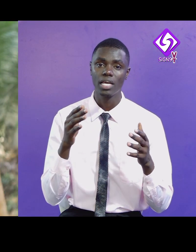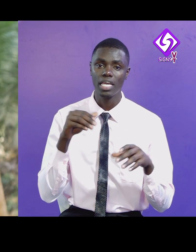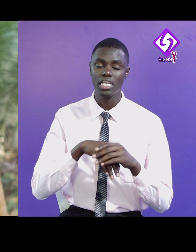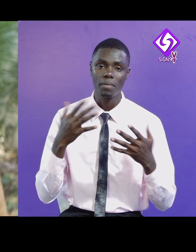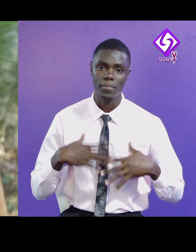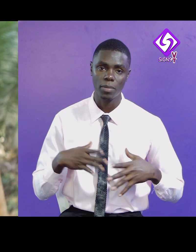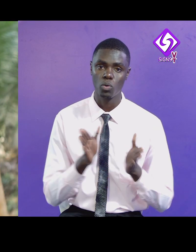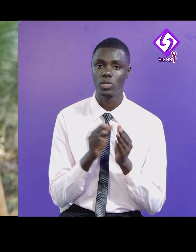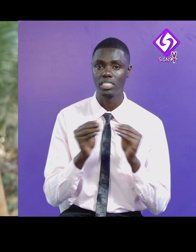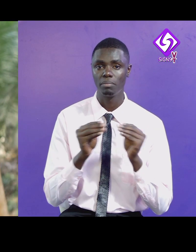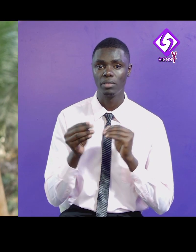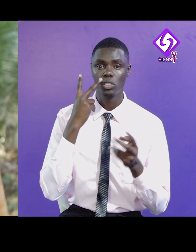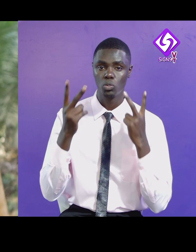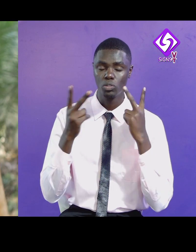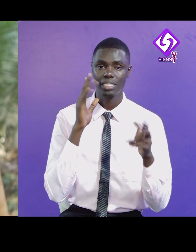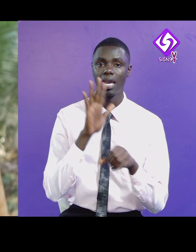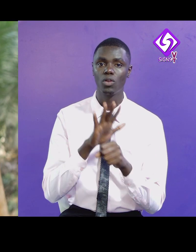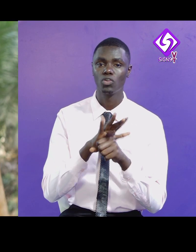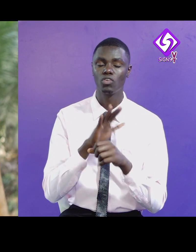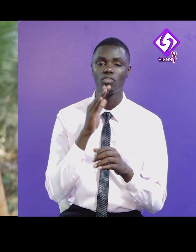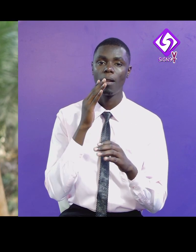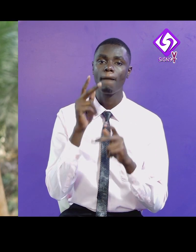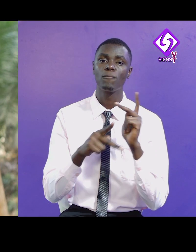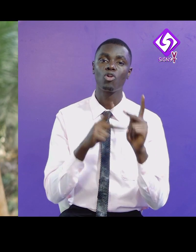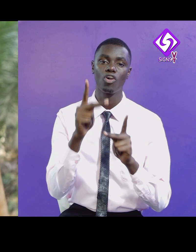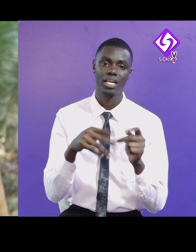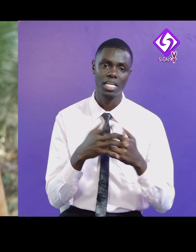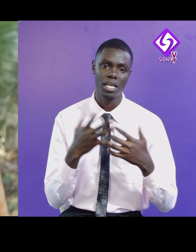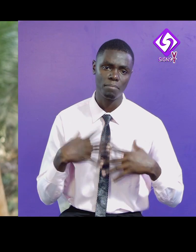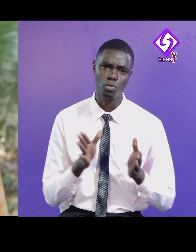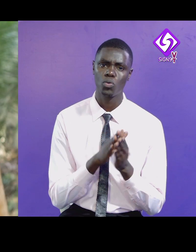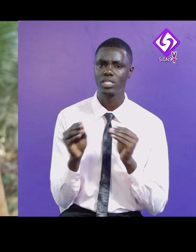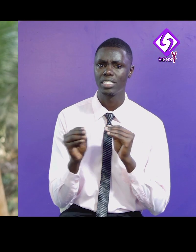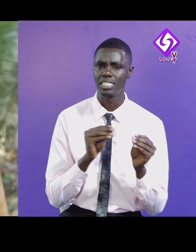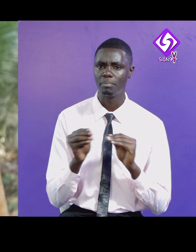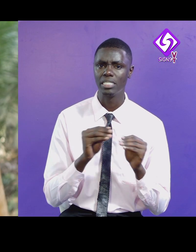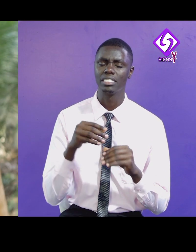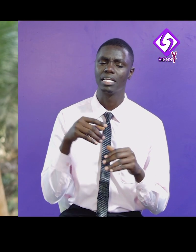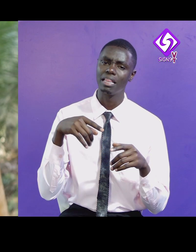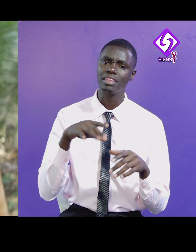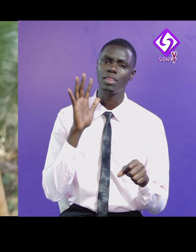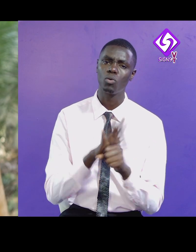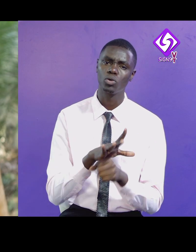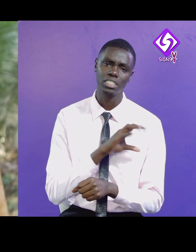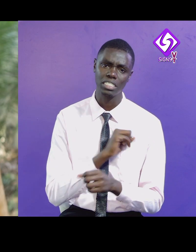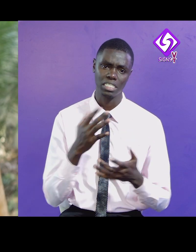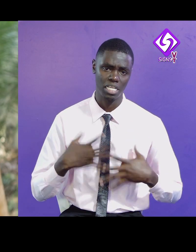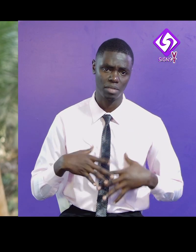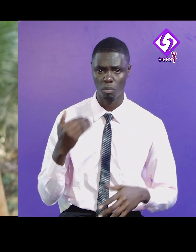disabilities, you see so much progress. I would say people with disabilities are the most resilient people I know,